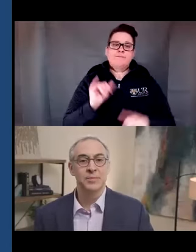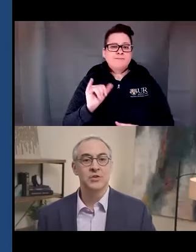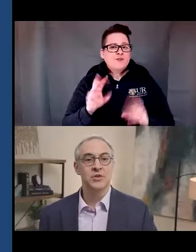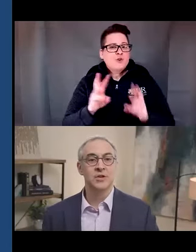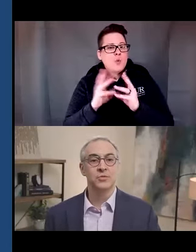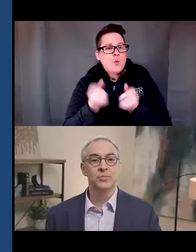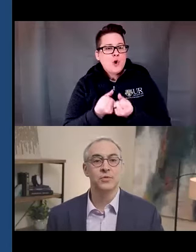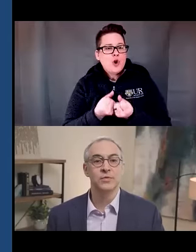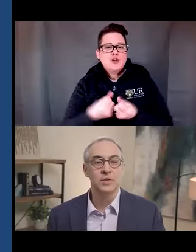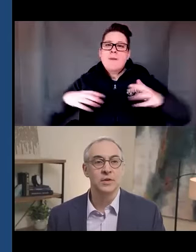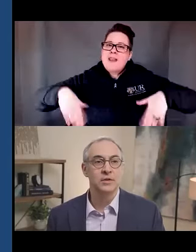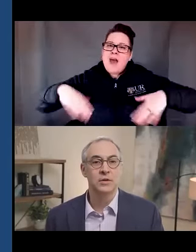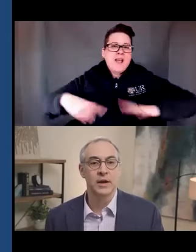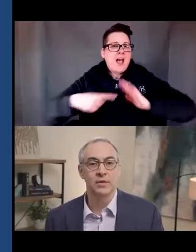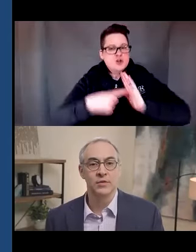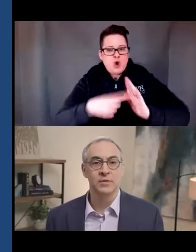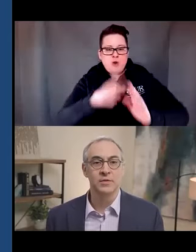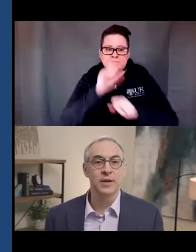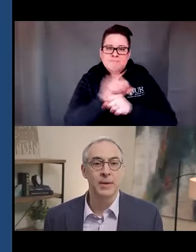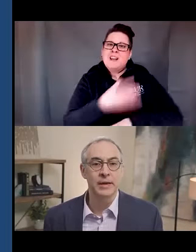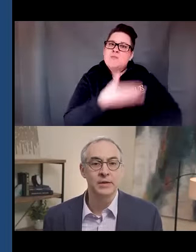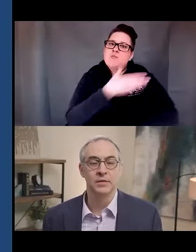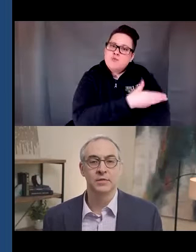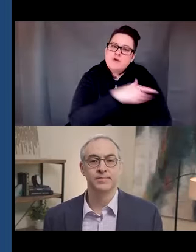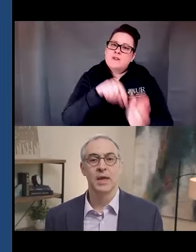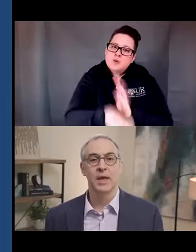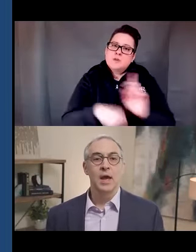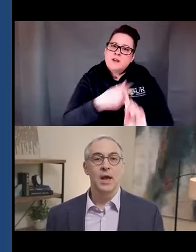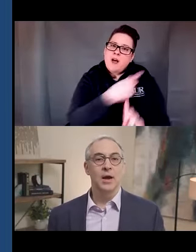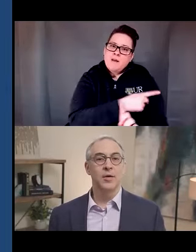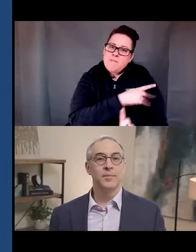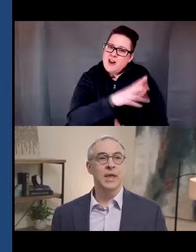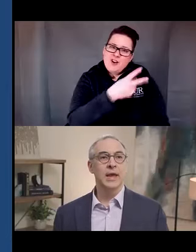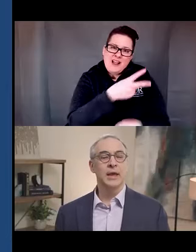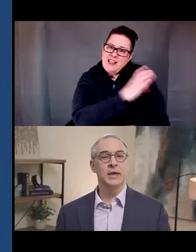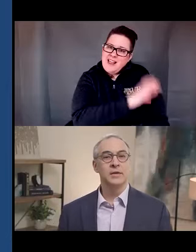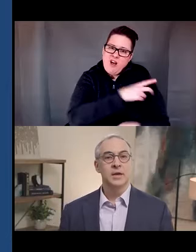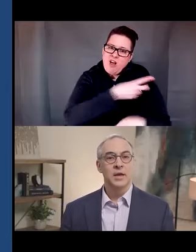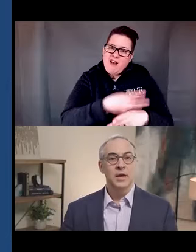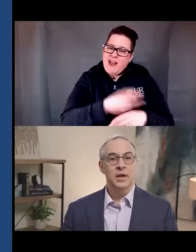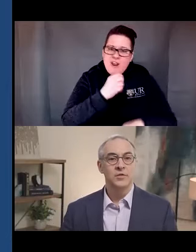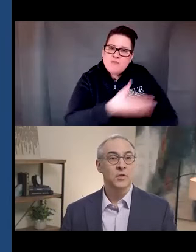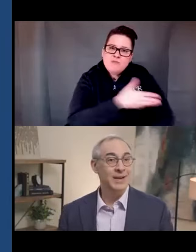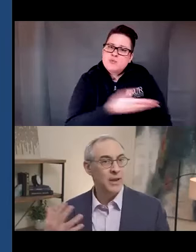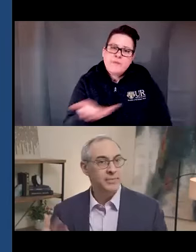been demonstrated to improve the clinical care of suicidal patients. So